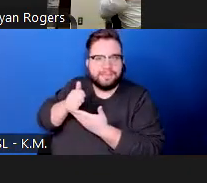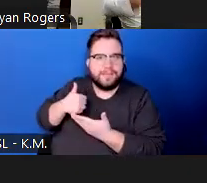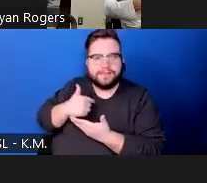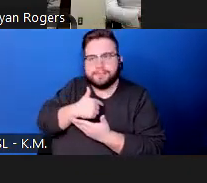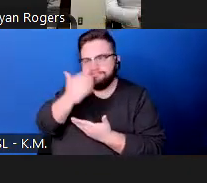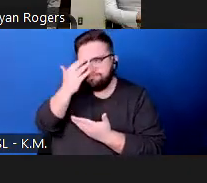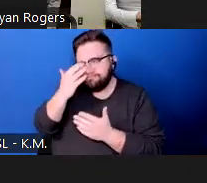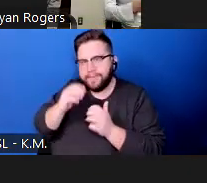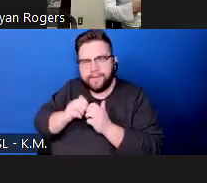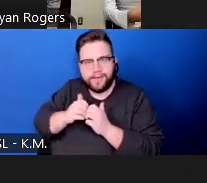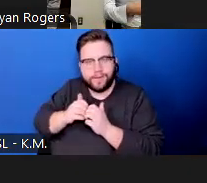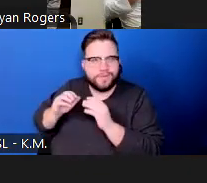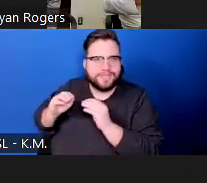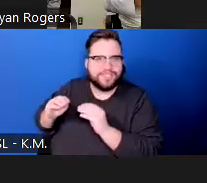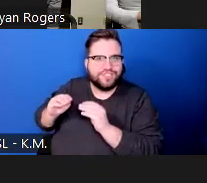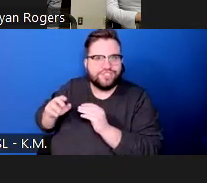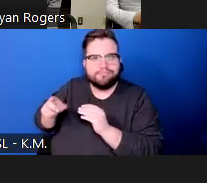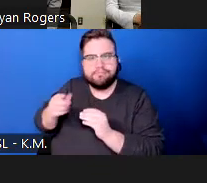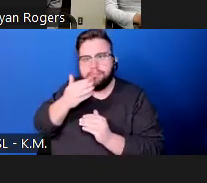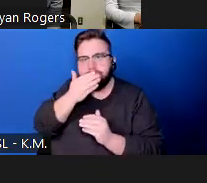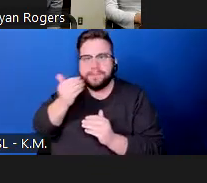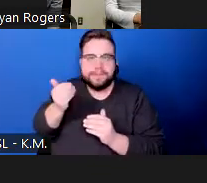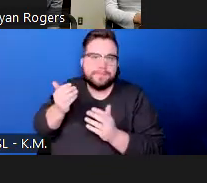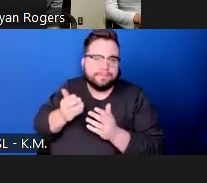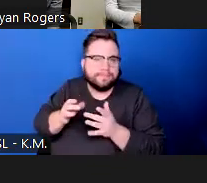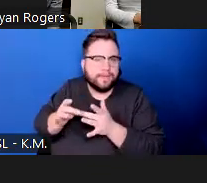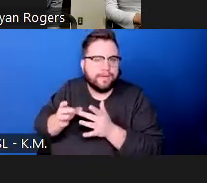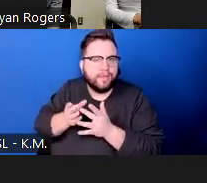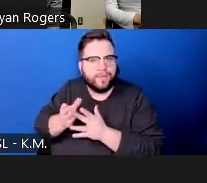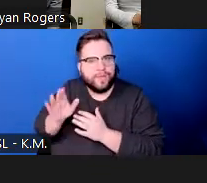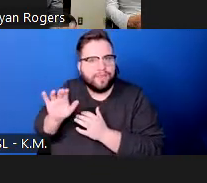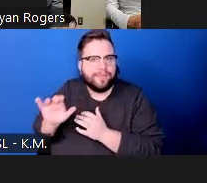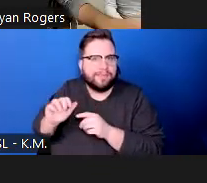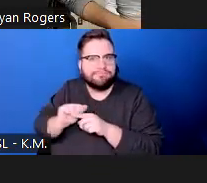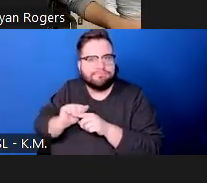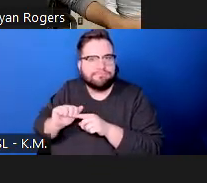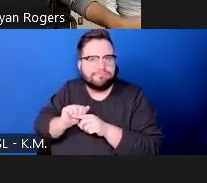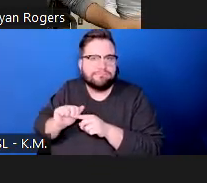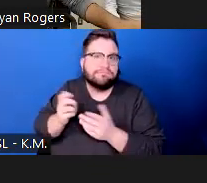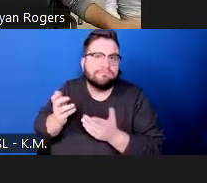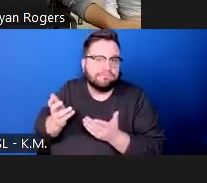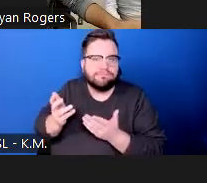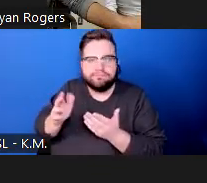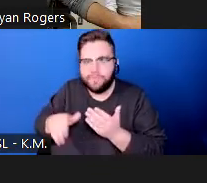guide somebody through a process or through a situation. And then that sensory as well, just,